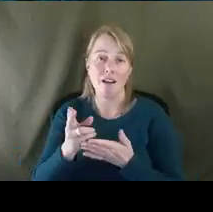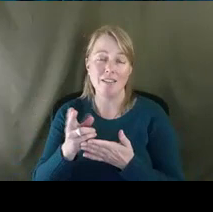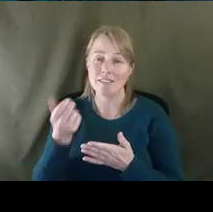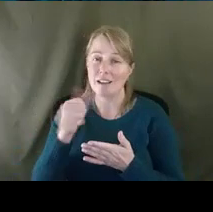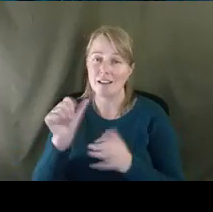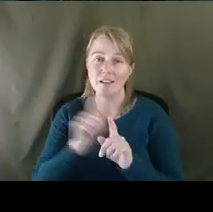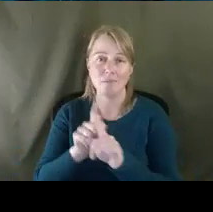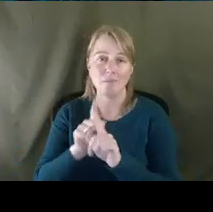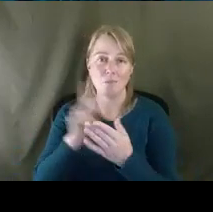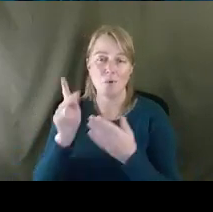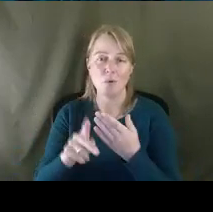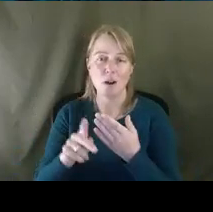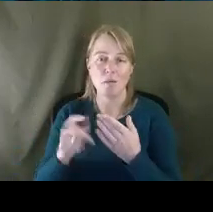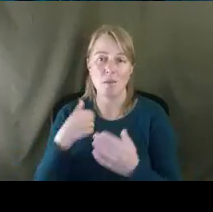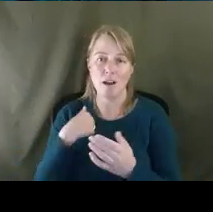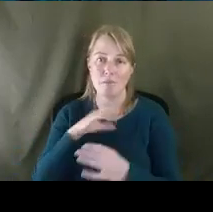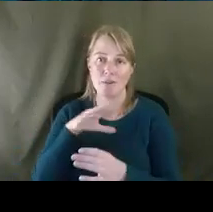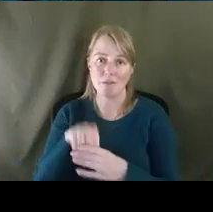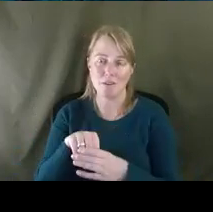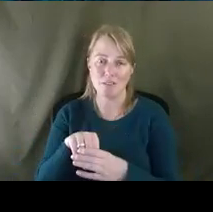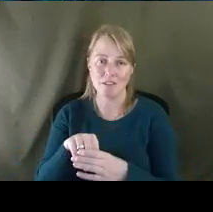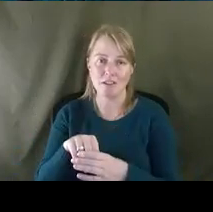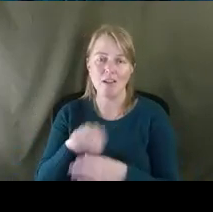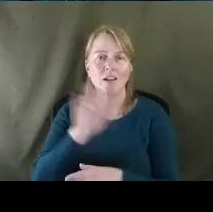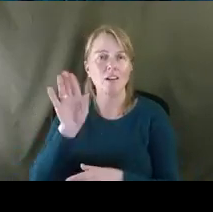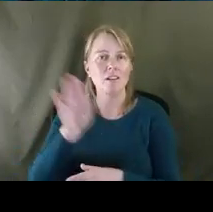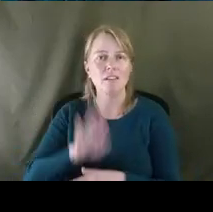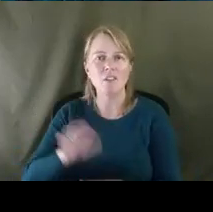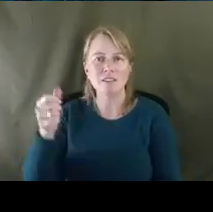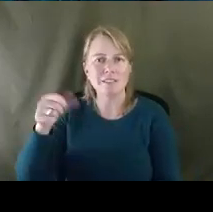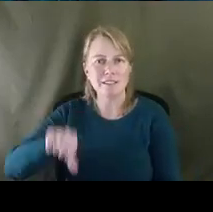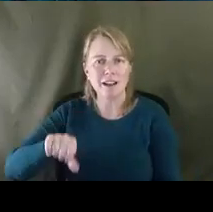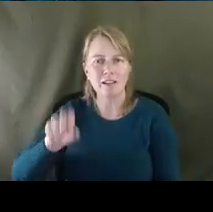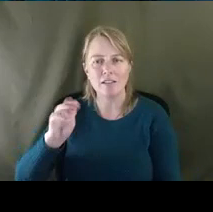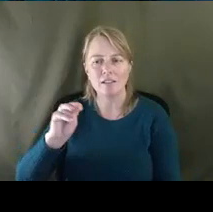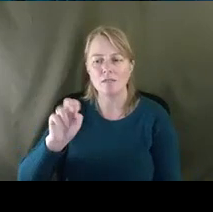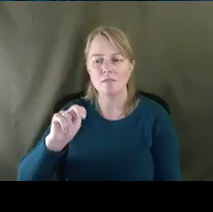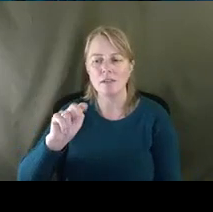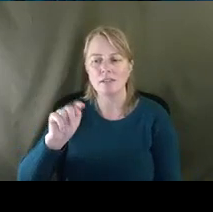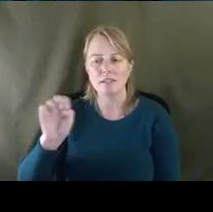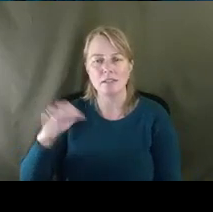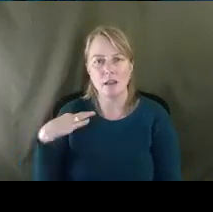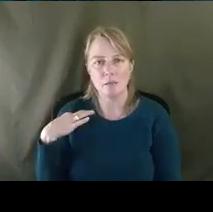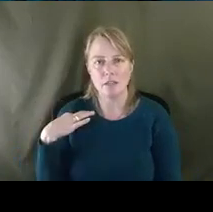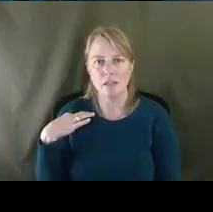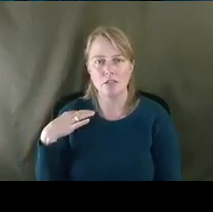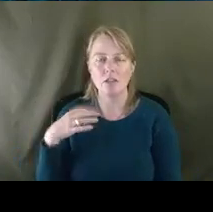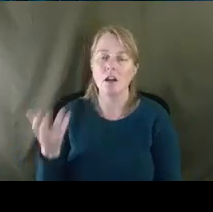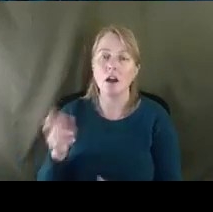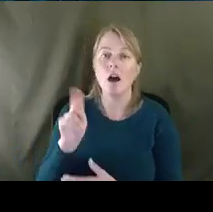mentorship program that I've ever been a part of, we've never had to deny a mentee's application unless they didn't meet the